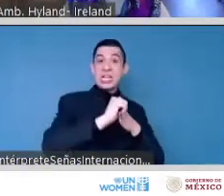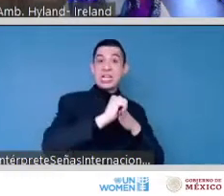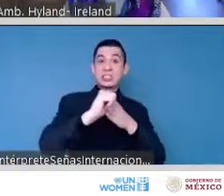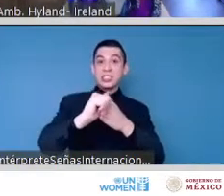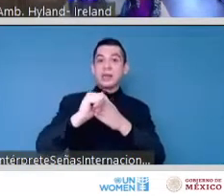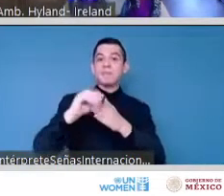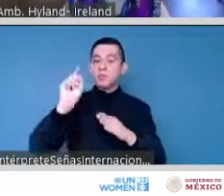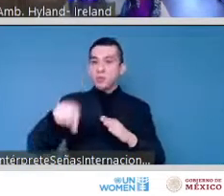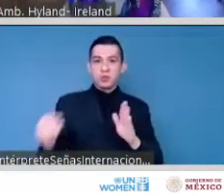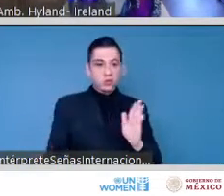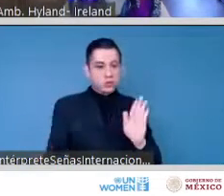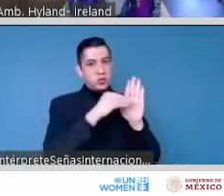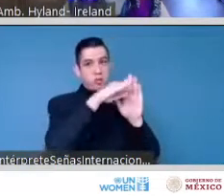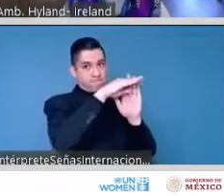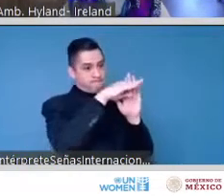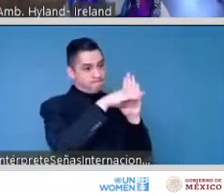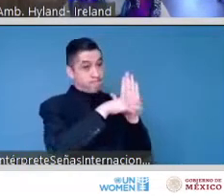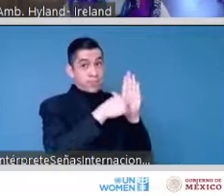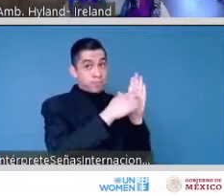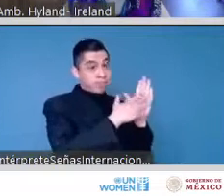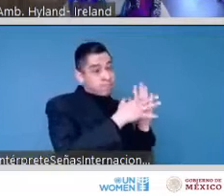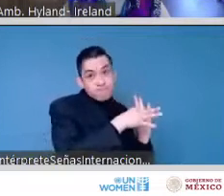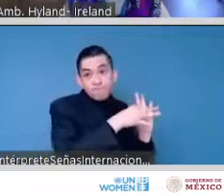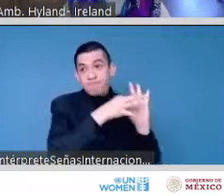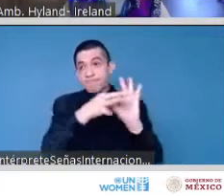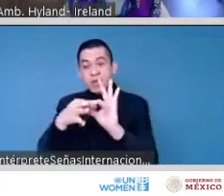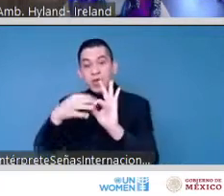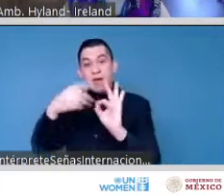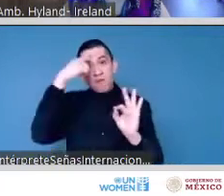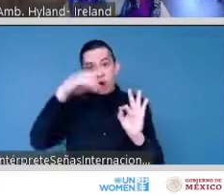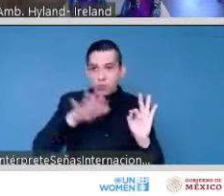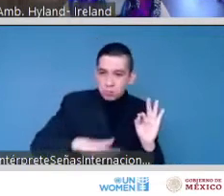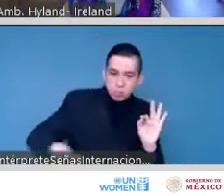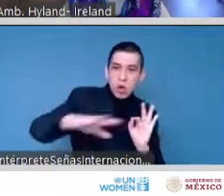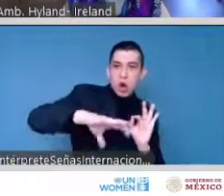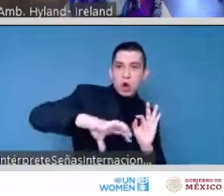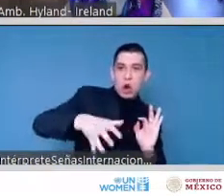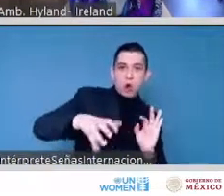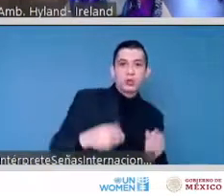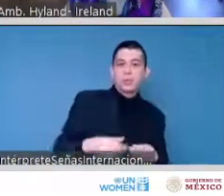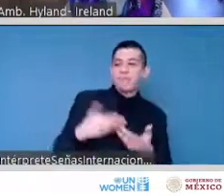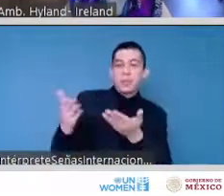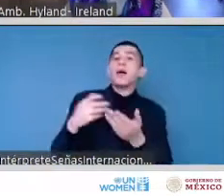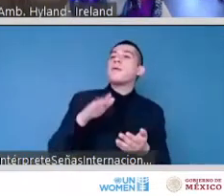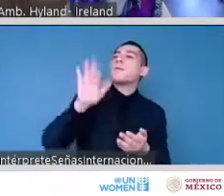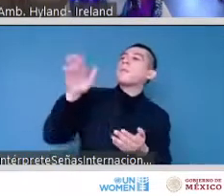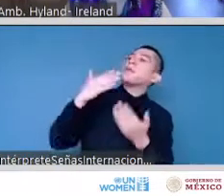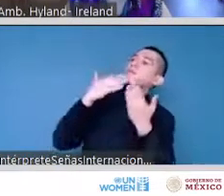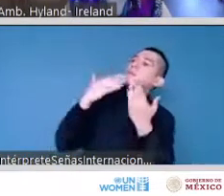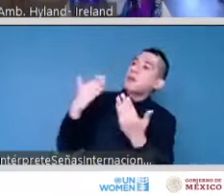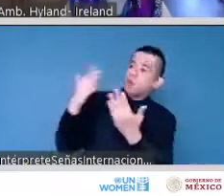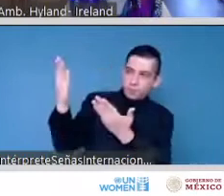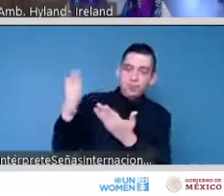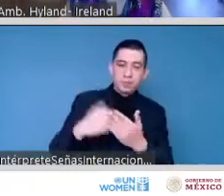to you. Sure, thank you so much, Suzanne. Bonjour, buenos dias, hola. And welcome to my home in